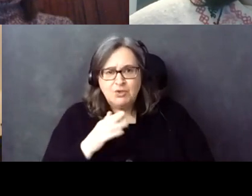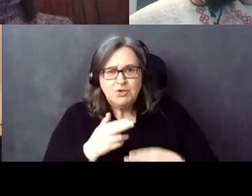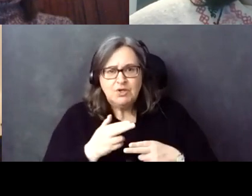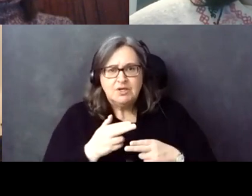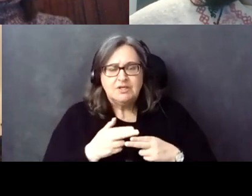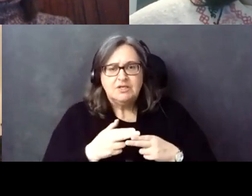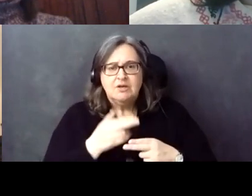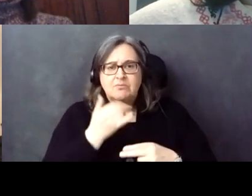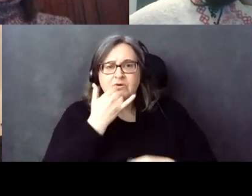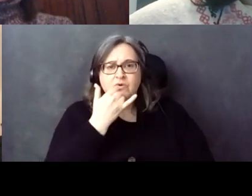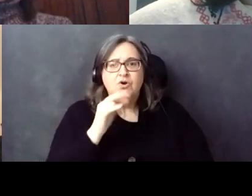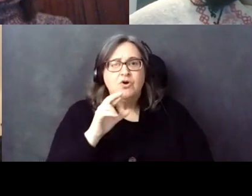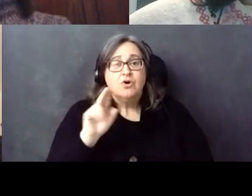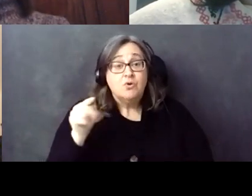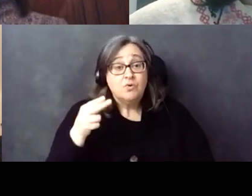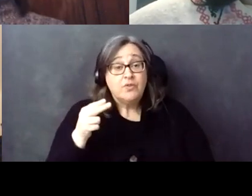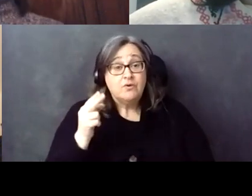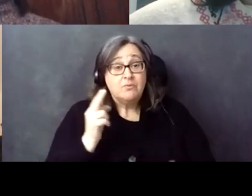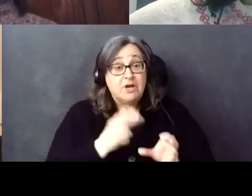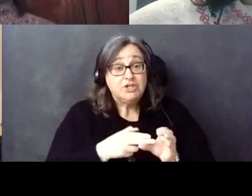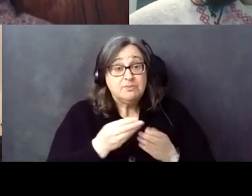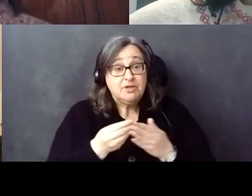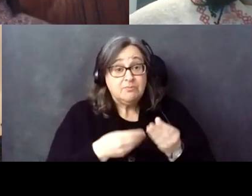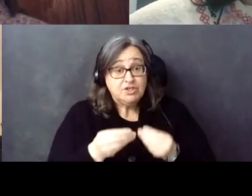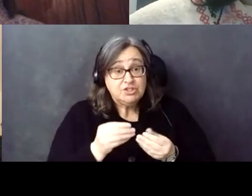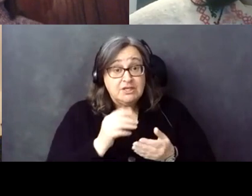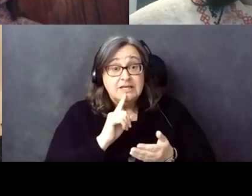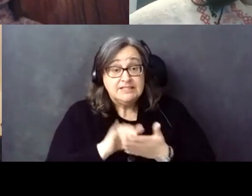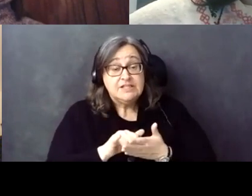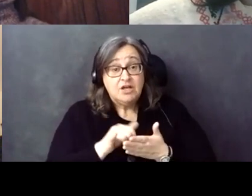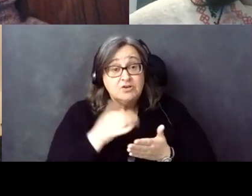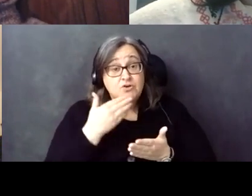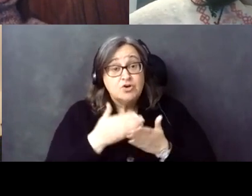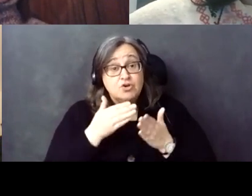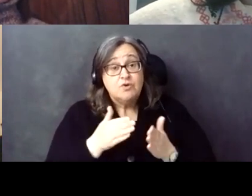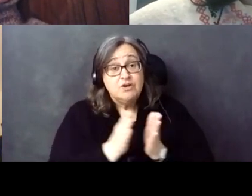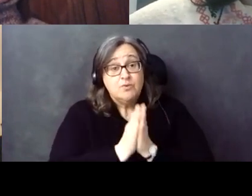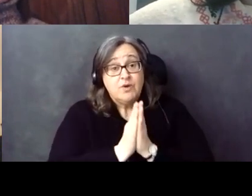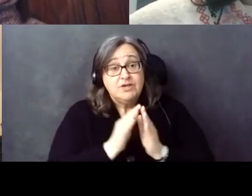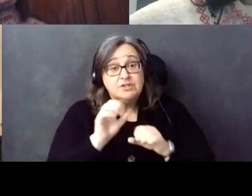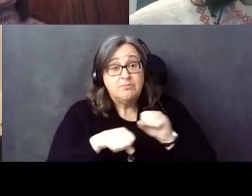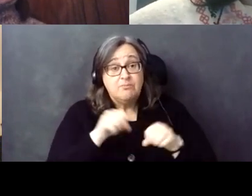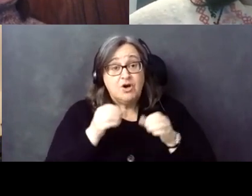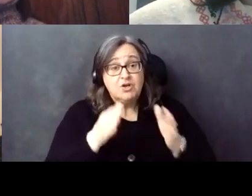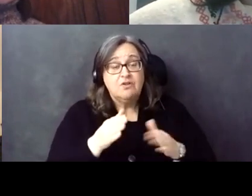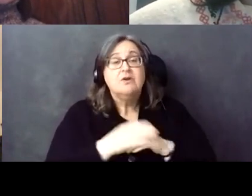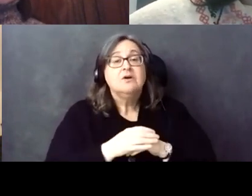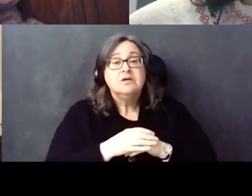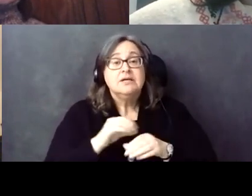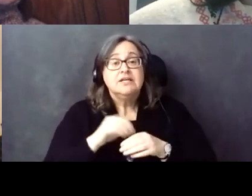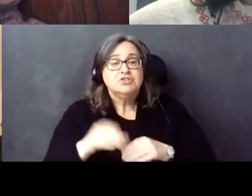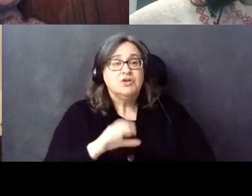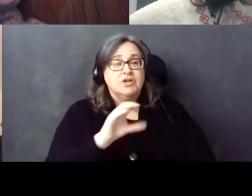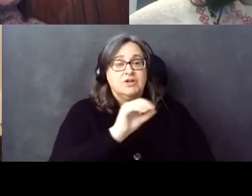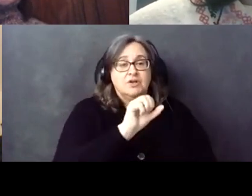Ruth, has participatory budgeting been a successful place for requesting bike lanes in the city of Chicago? And for Cosmos and Jan, how can